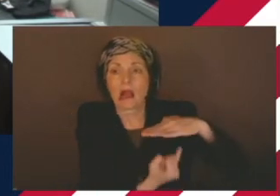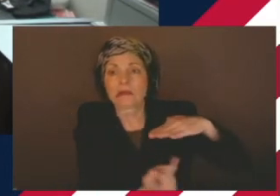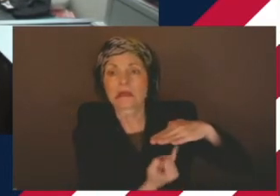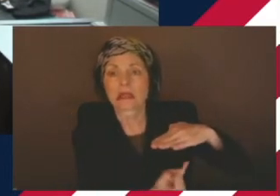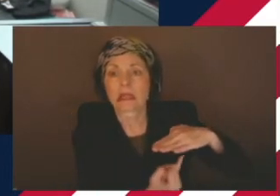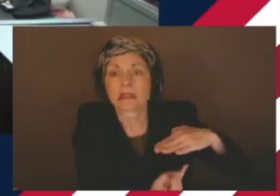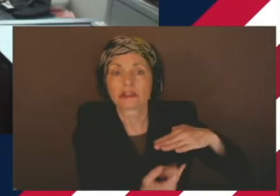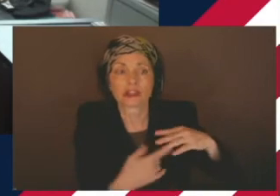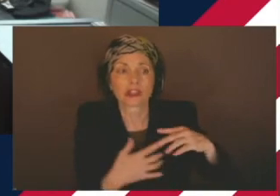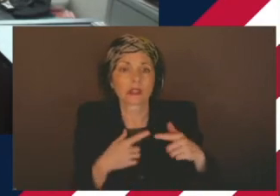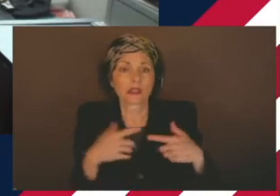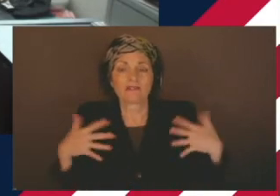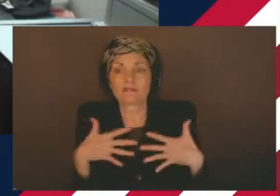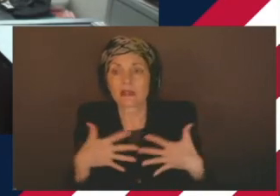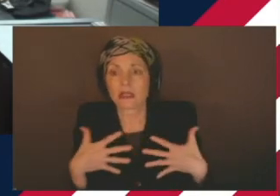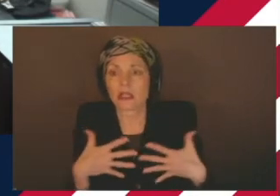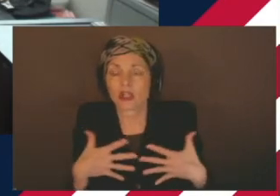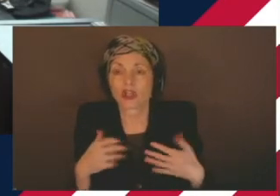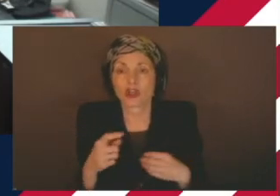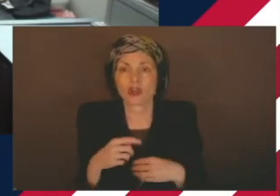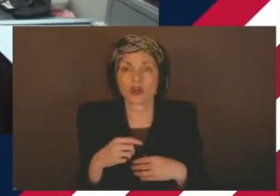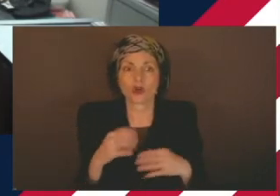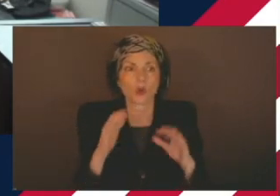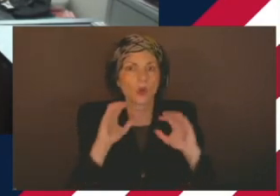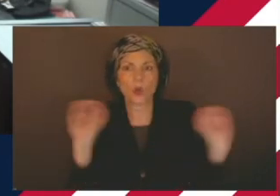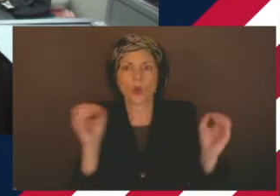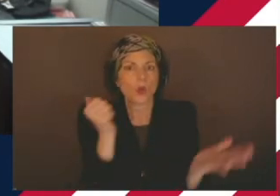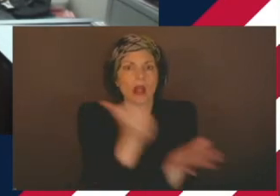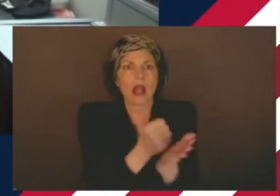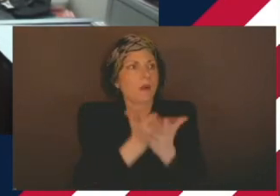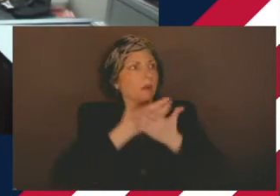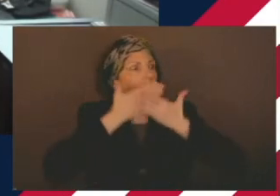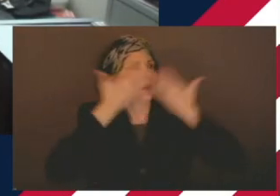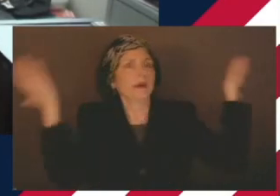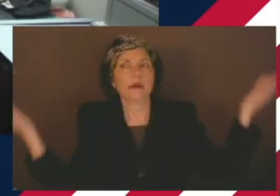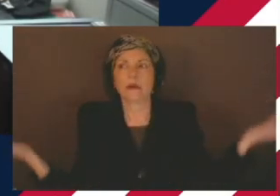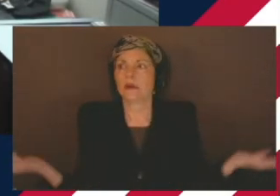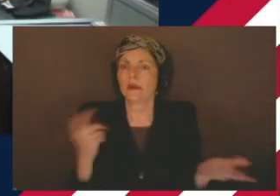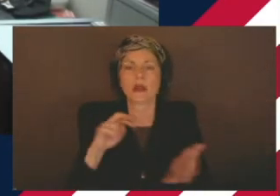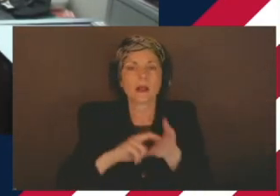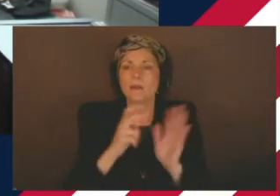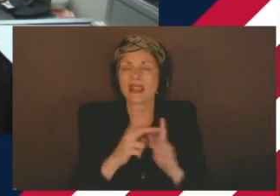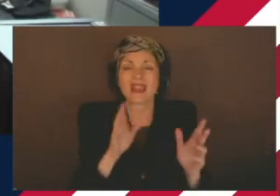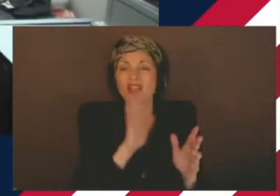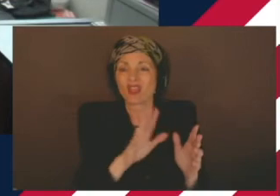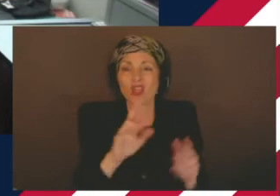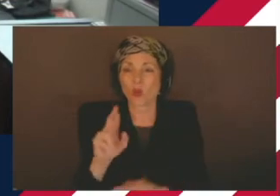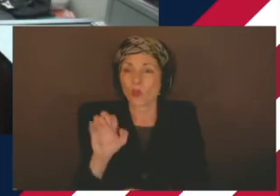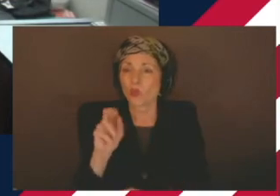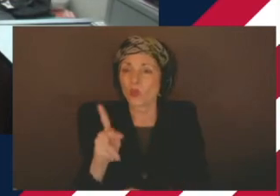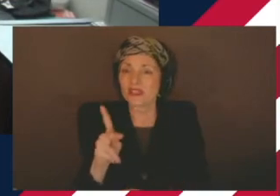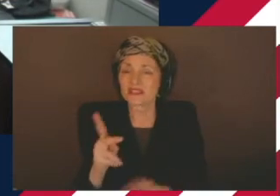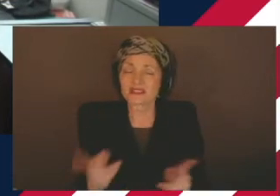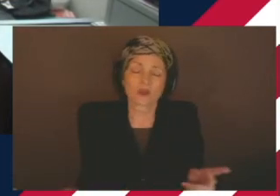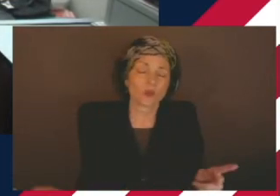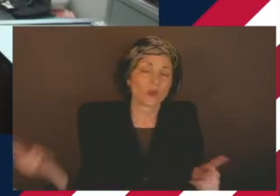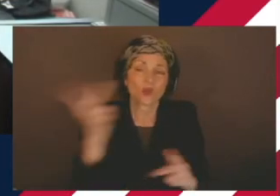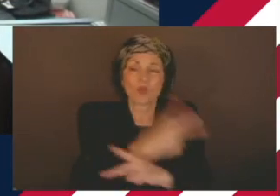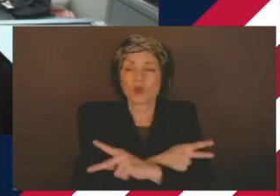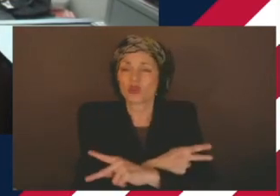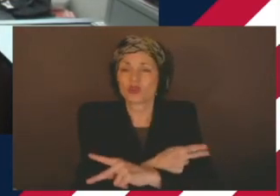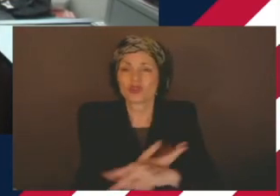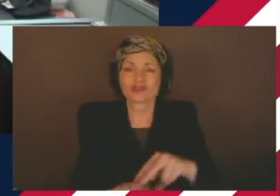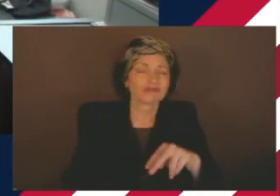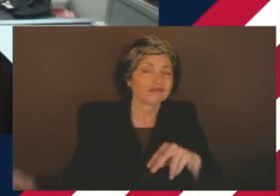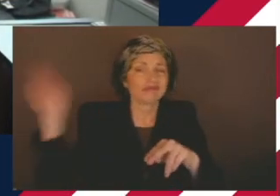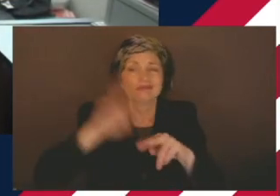with substance use disorder at increased risk. As the various arms of our healthcare system are completely